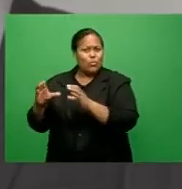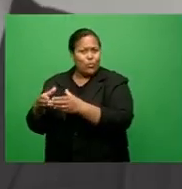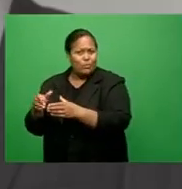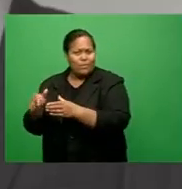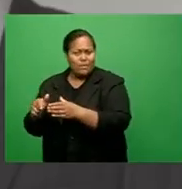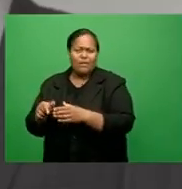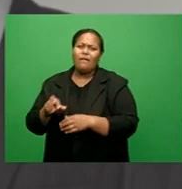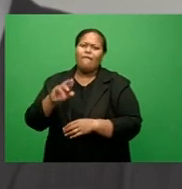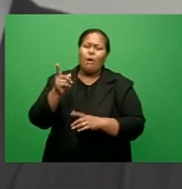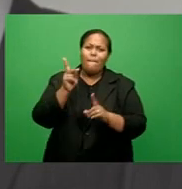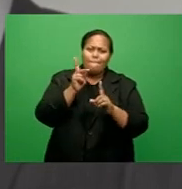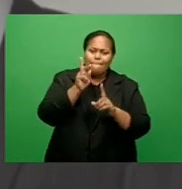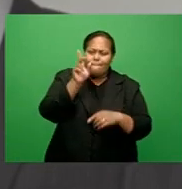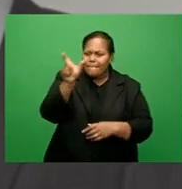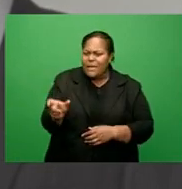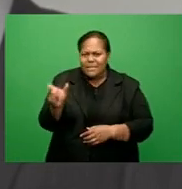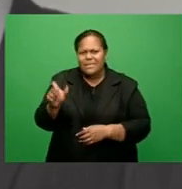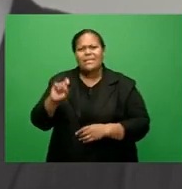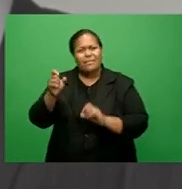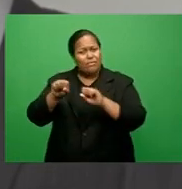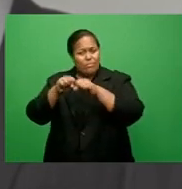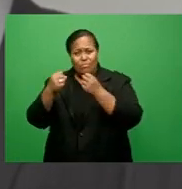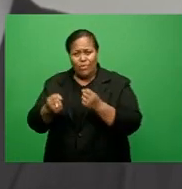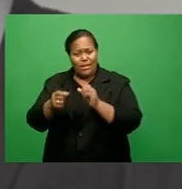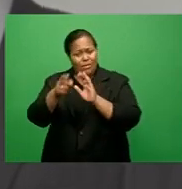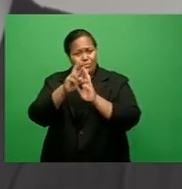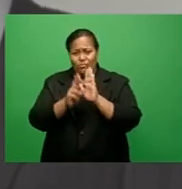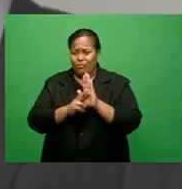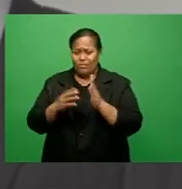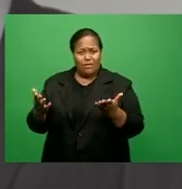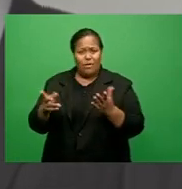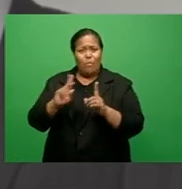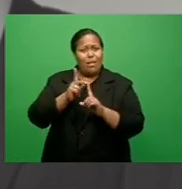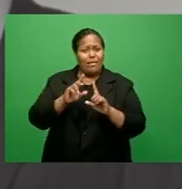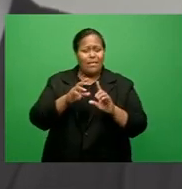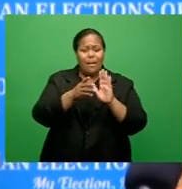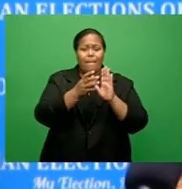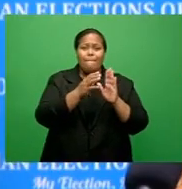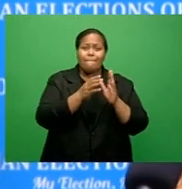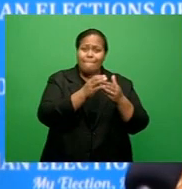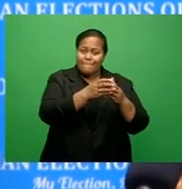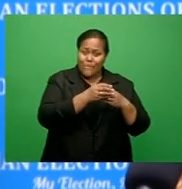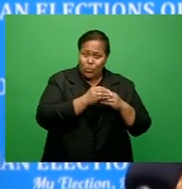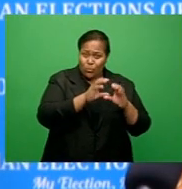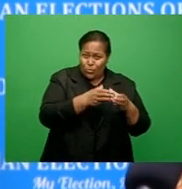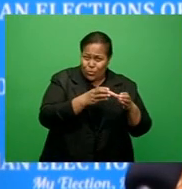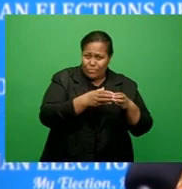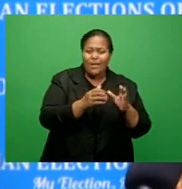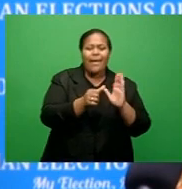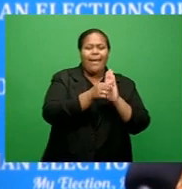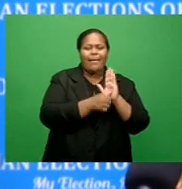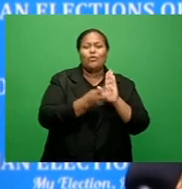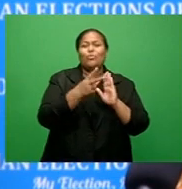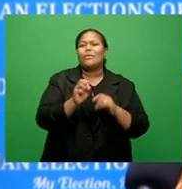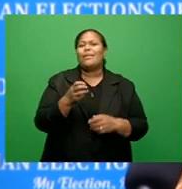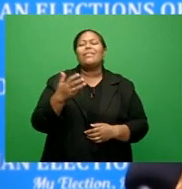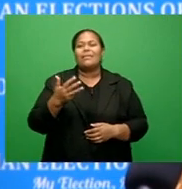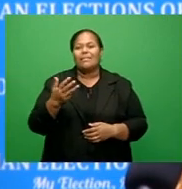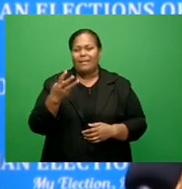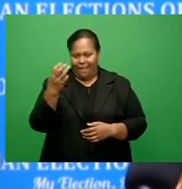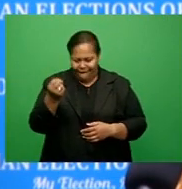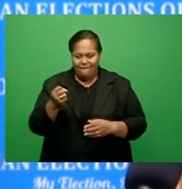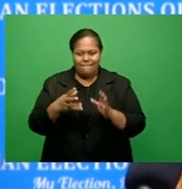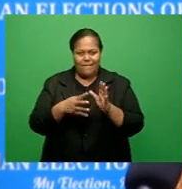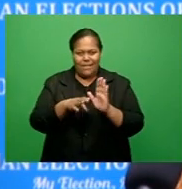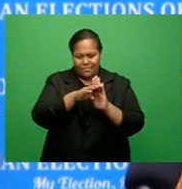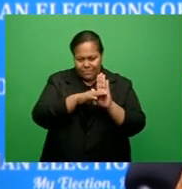for purportedly breaching a provision of the Political Parties Act 2013. It is always noted by the registrar, in